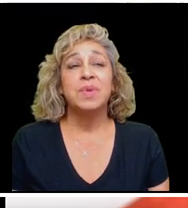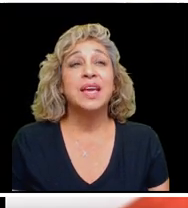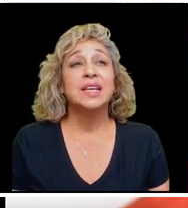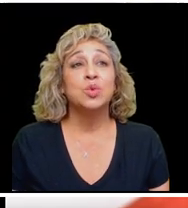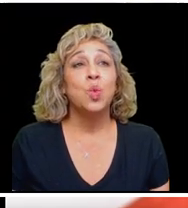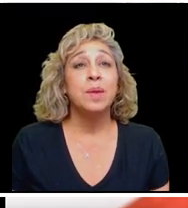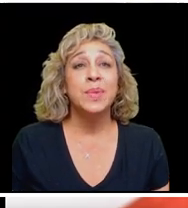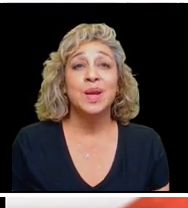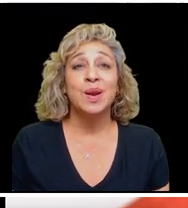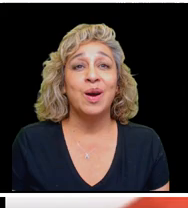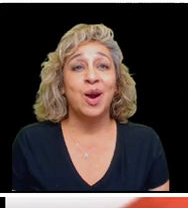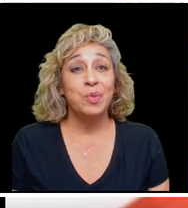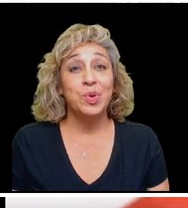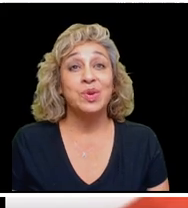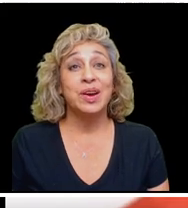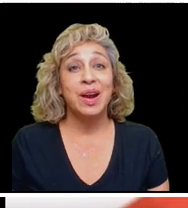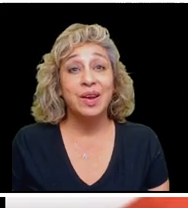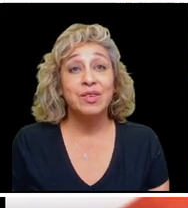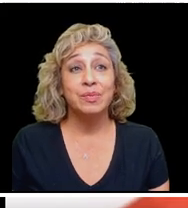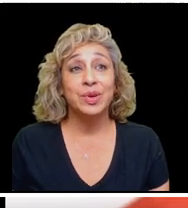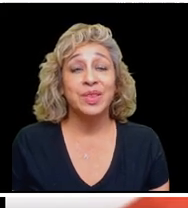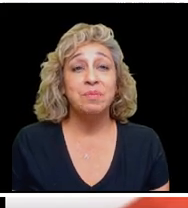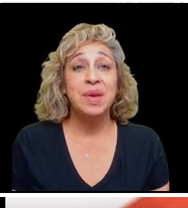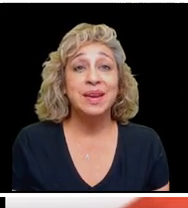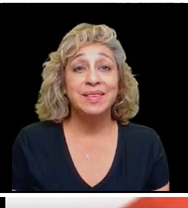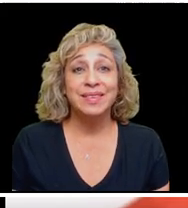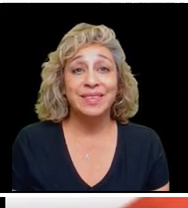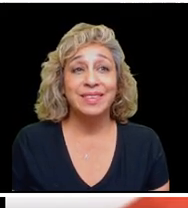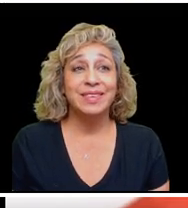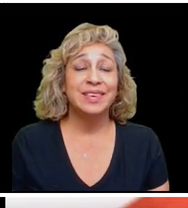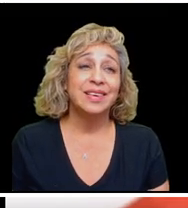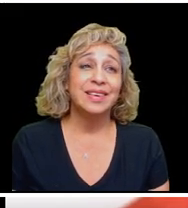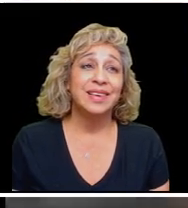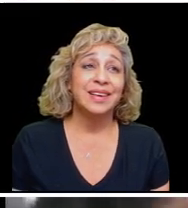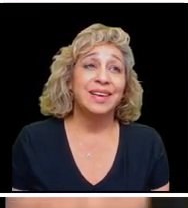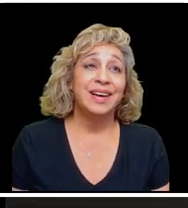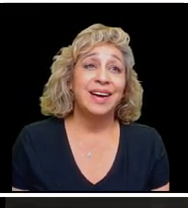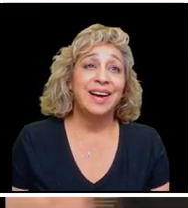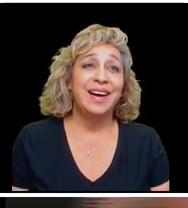because women are more honourable than men